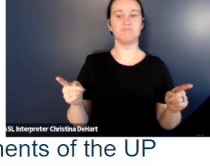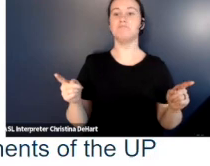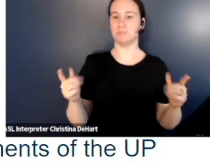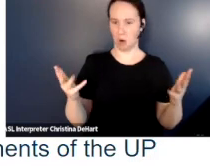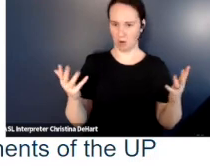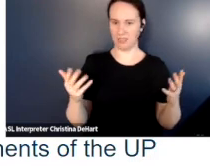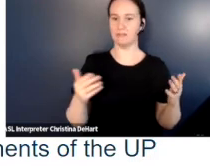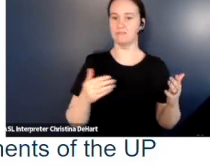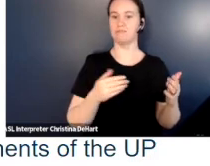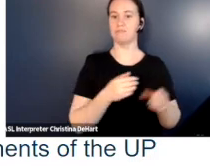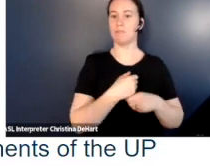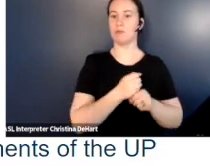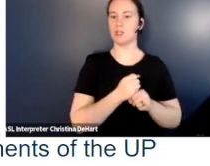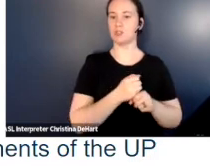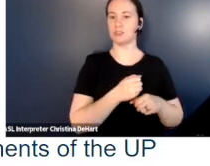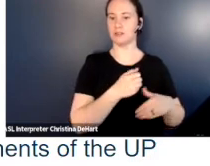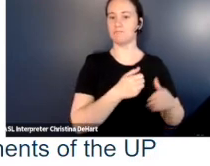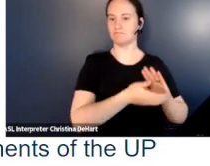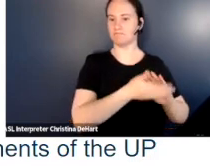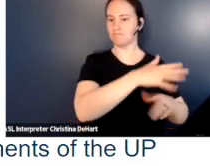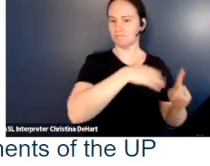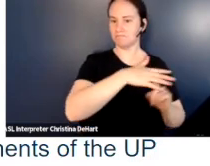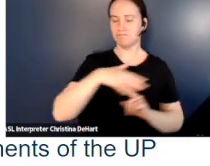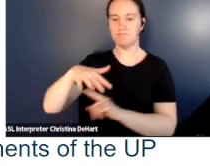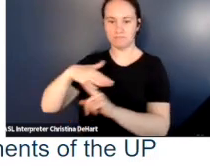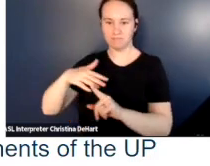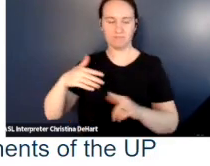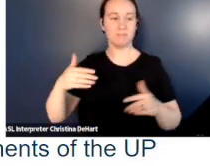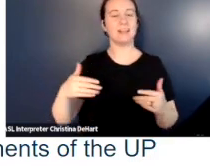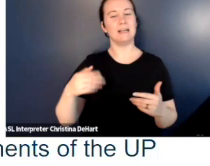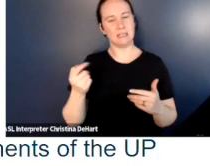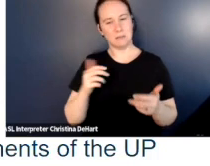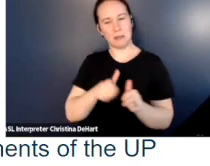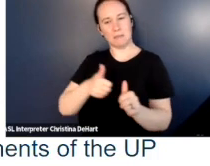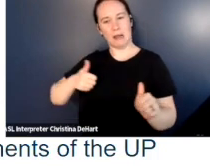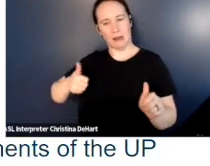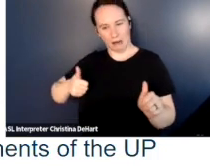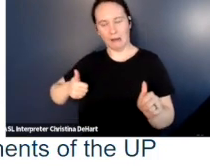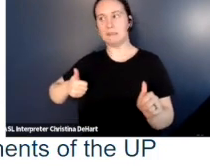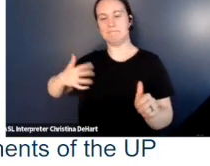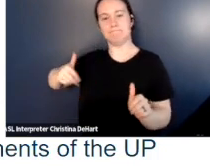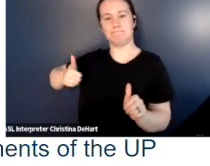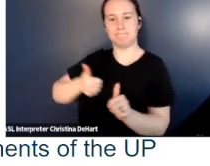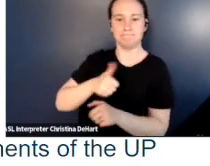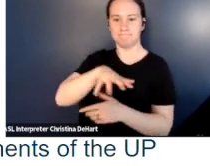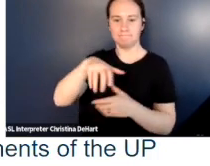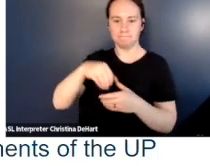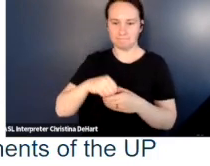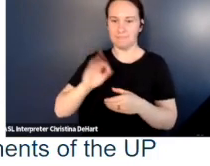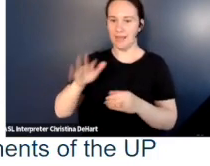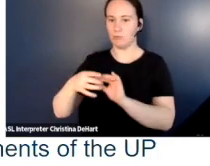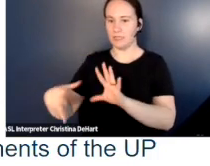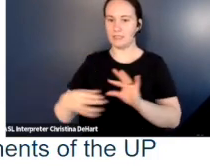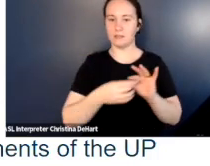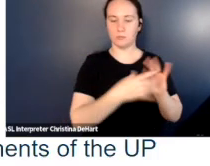environment, and there were some backlog requirements that were worked in to that release as well, and they would see those